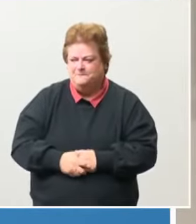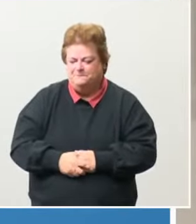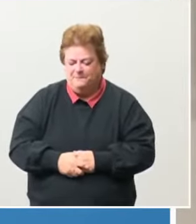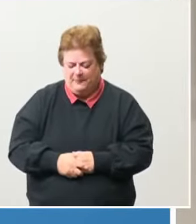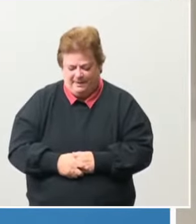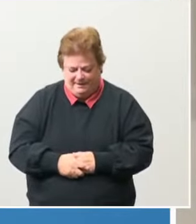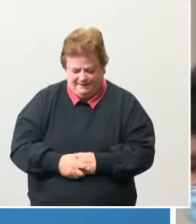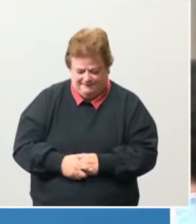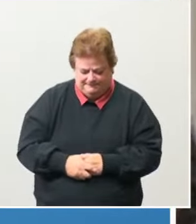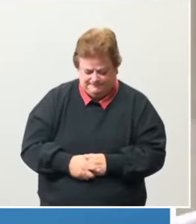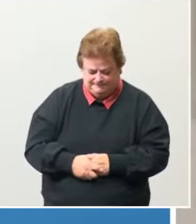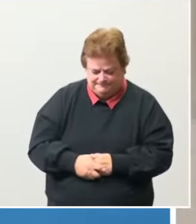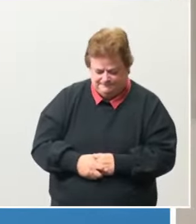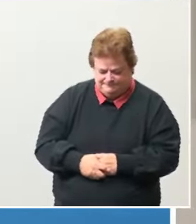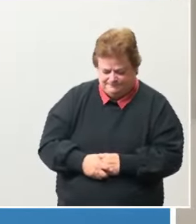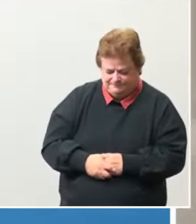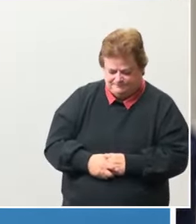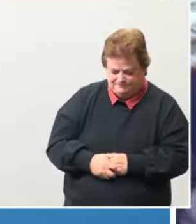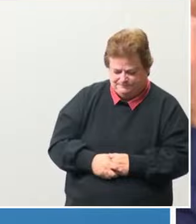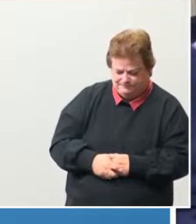that.